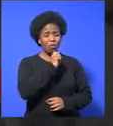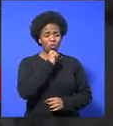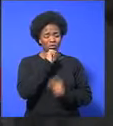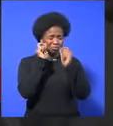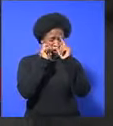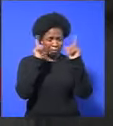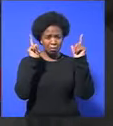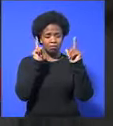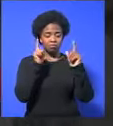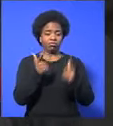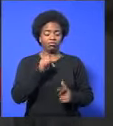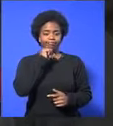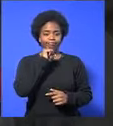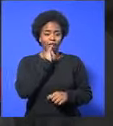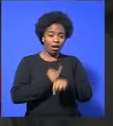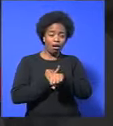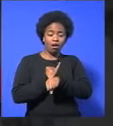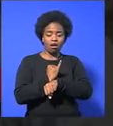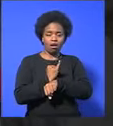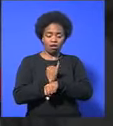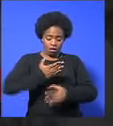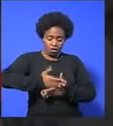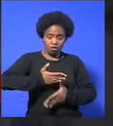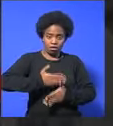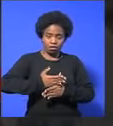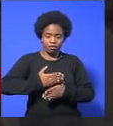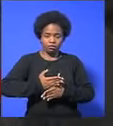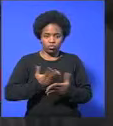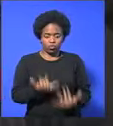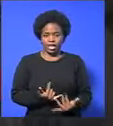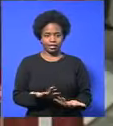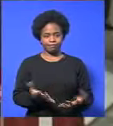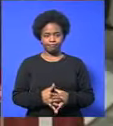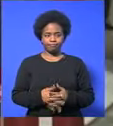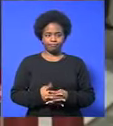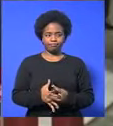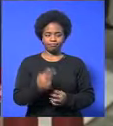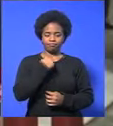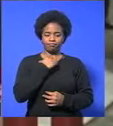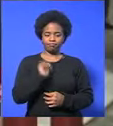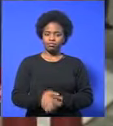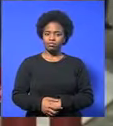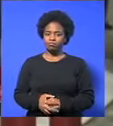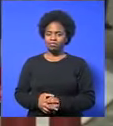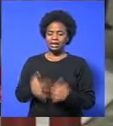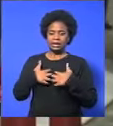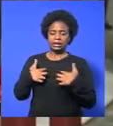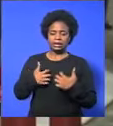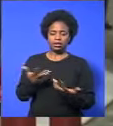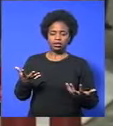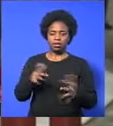the person what time he wakes up. We needed to go to work, but today here we're stuck. It's been a frustrating day for